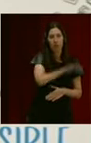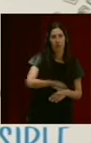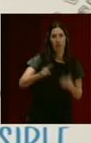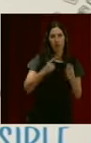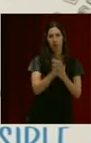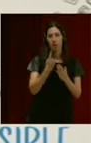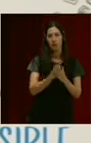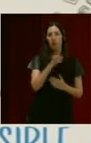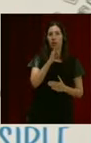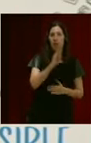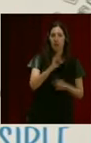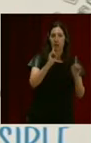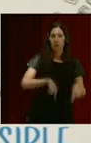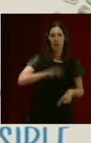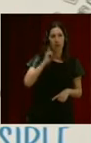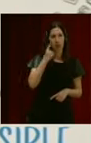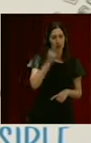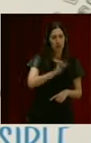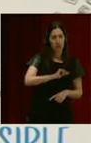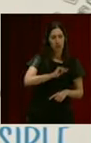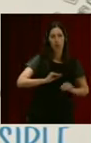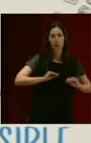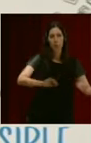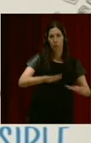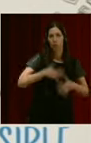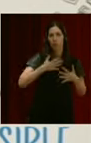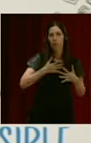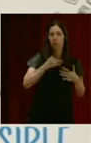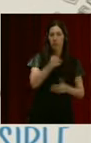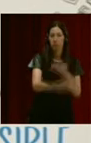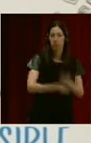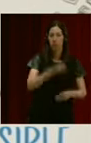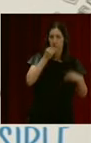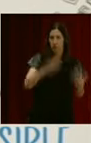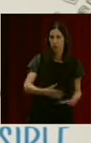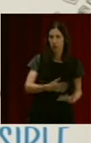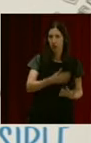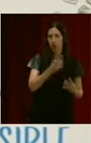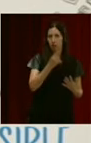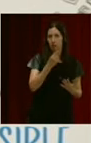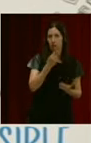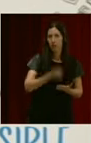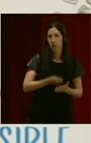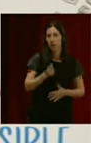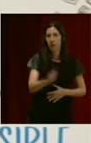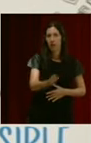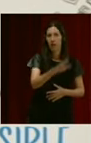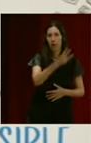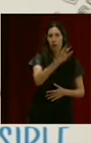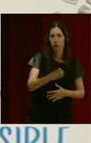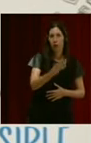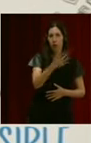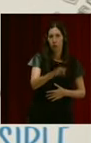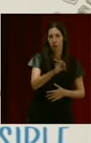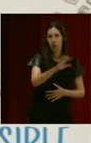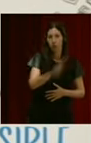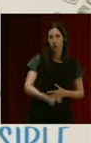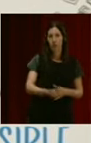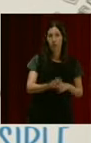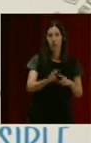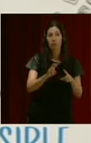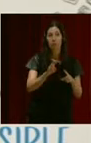We want to use this for children that have autism and to measure their emotional stability. We realize that